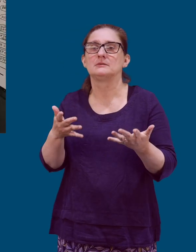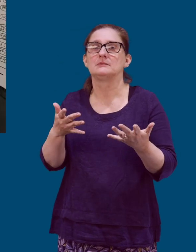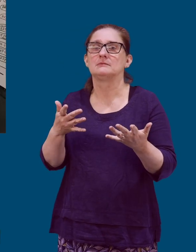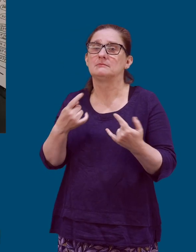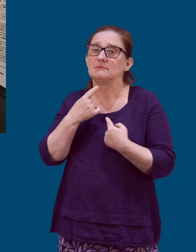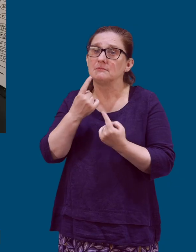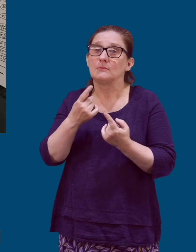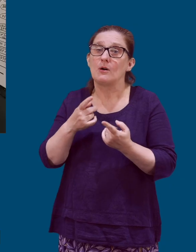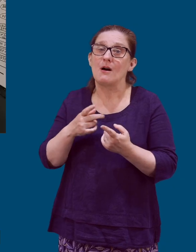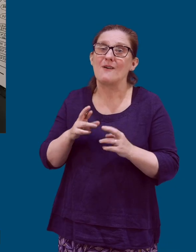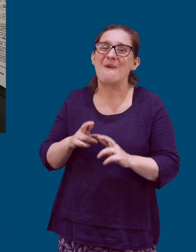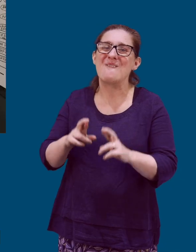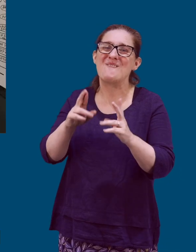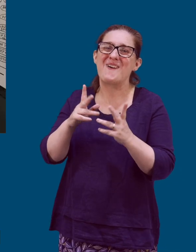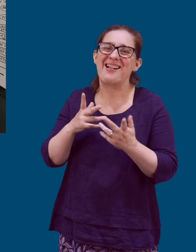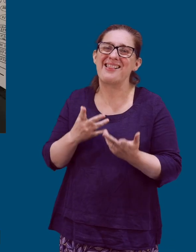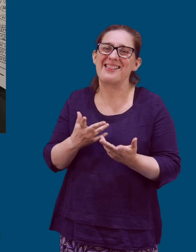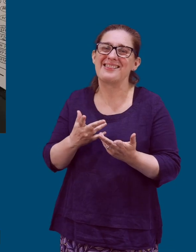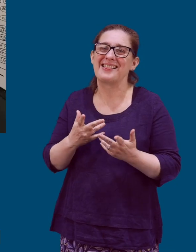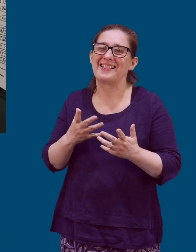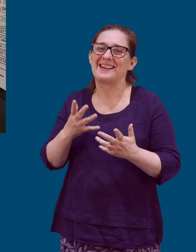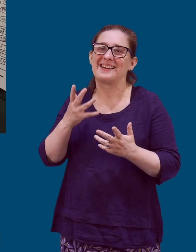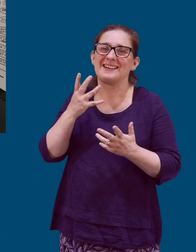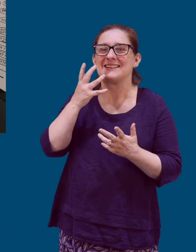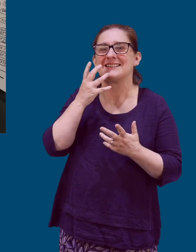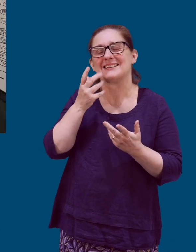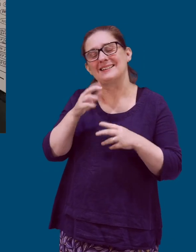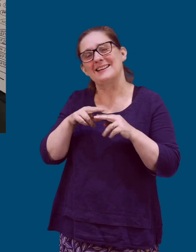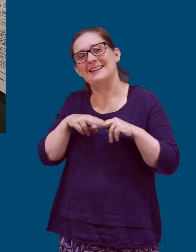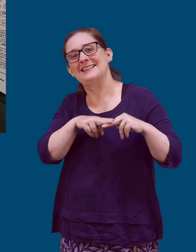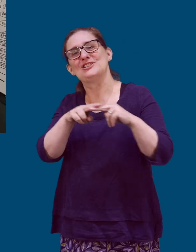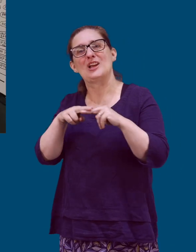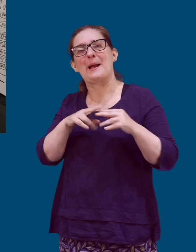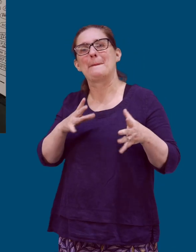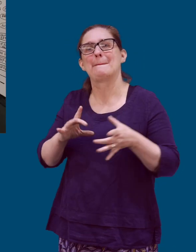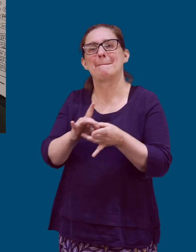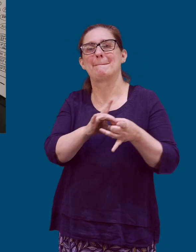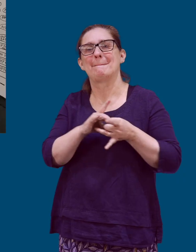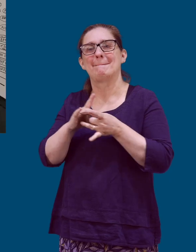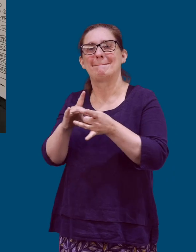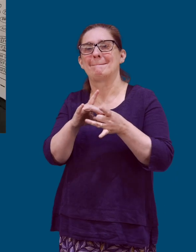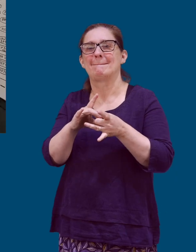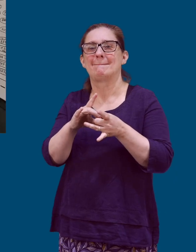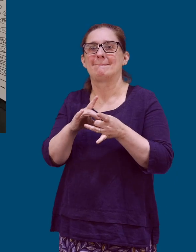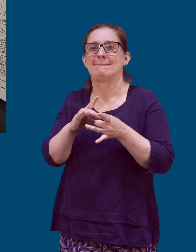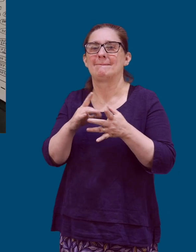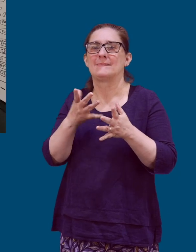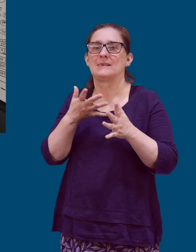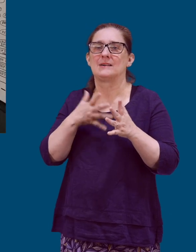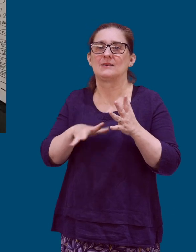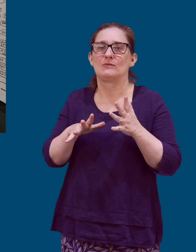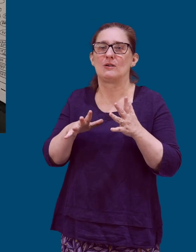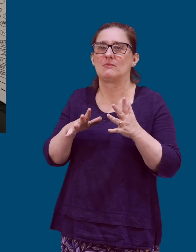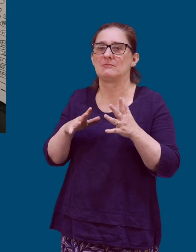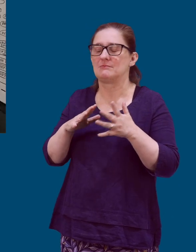of hopeful kinship, punctuating portals for living. A sanctuary gets made from a bed of